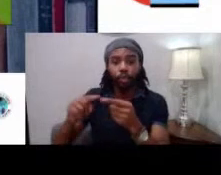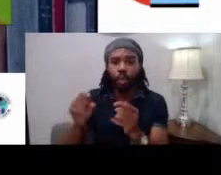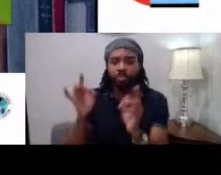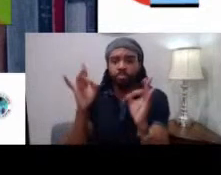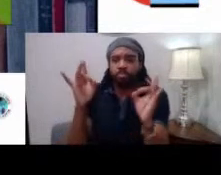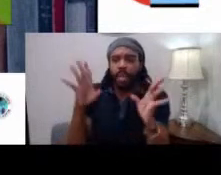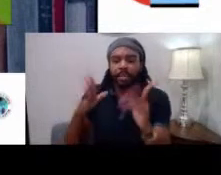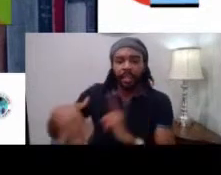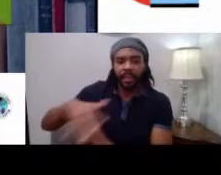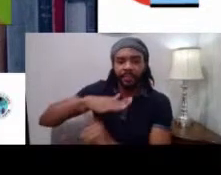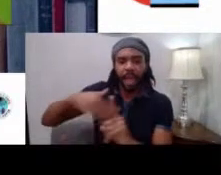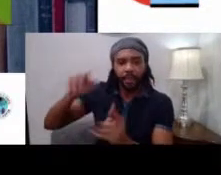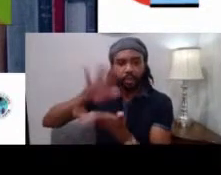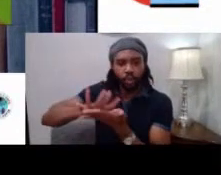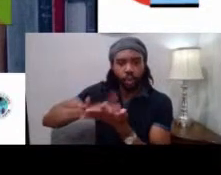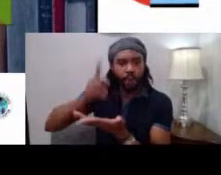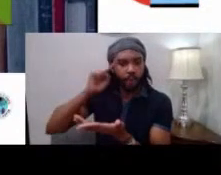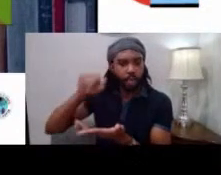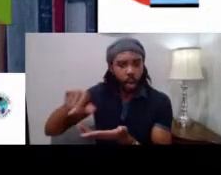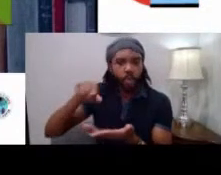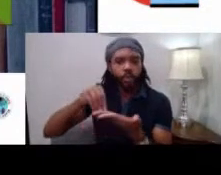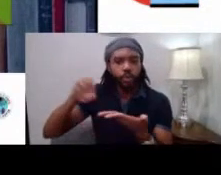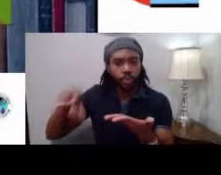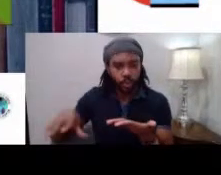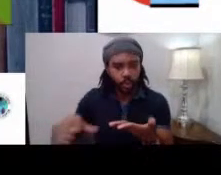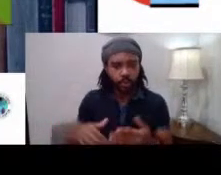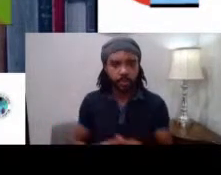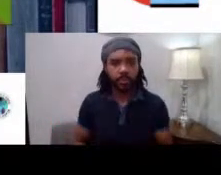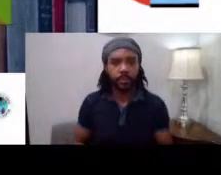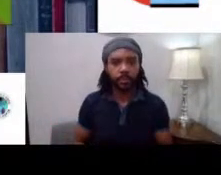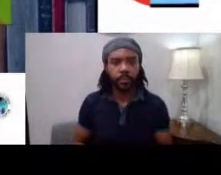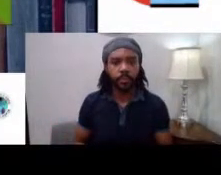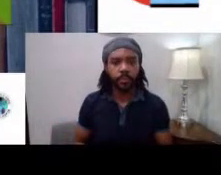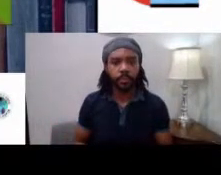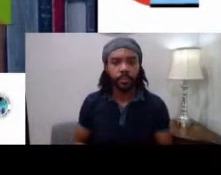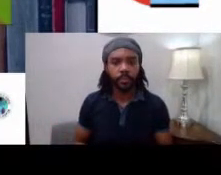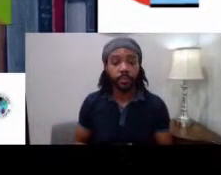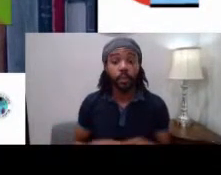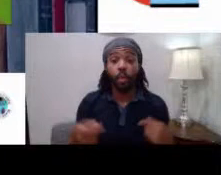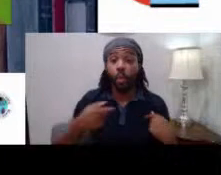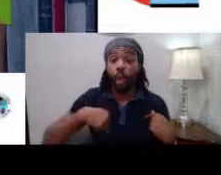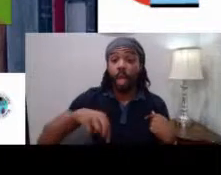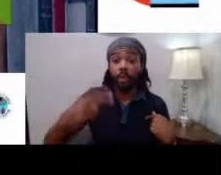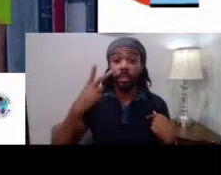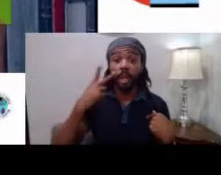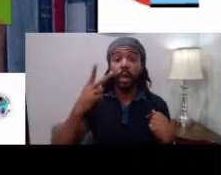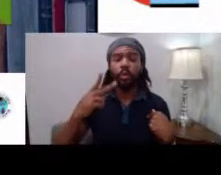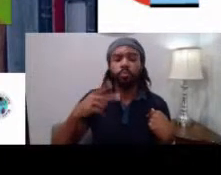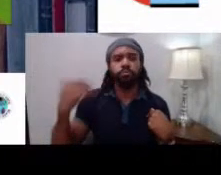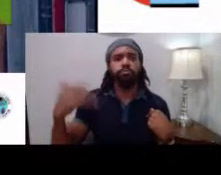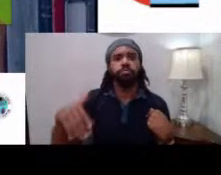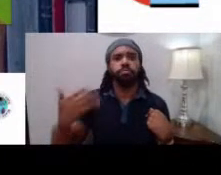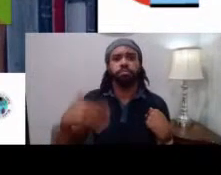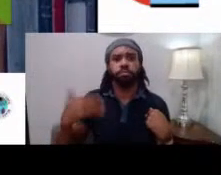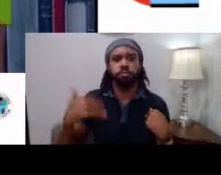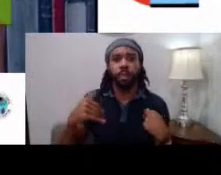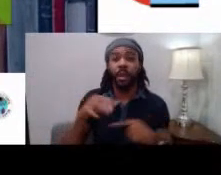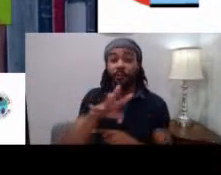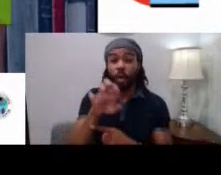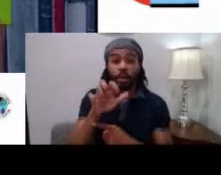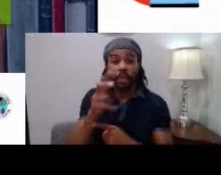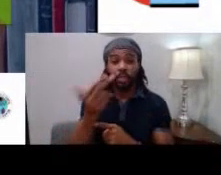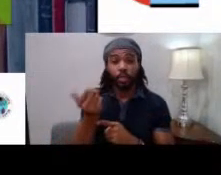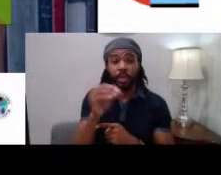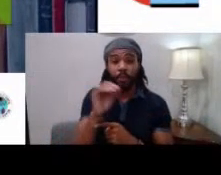our LGBTQAI+ youth. We saw a dramatic 413% increase in